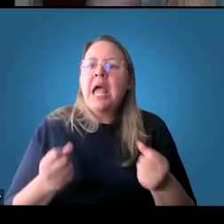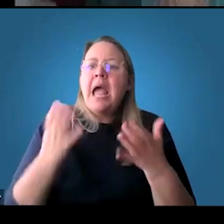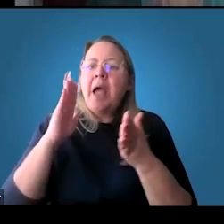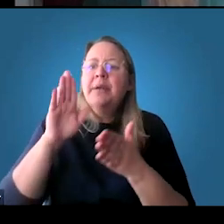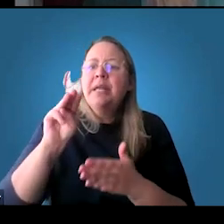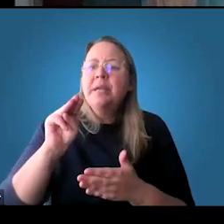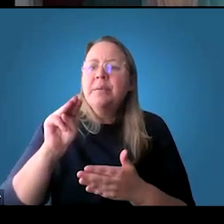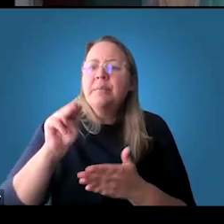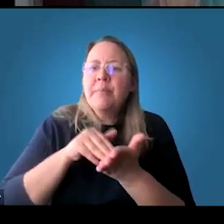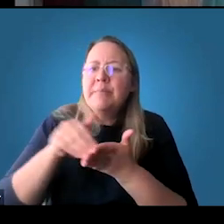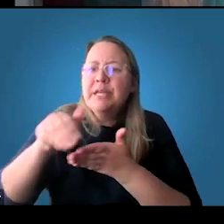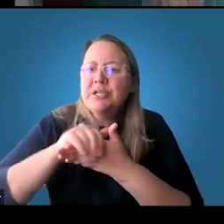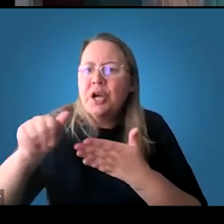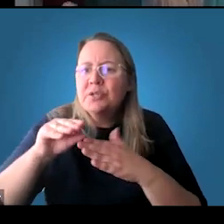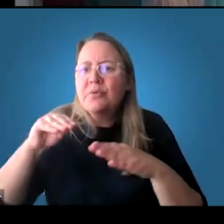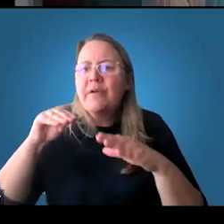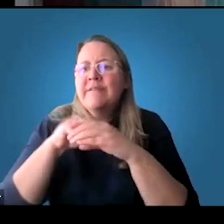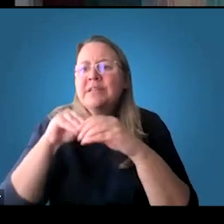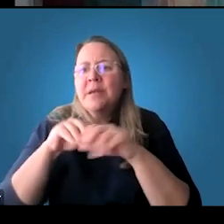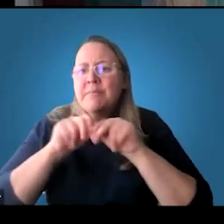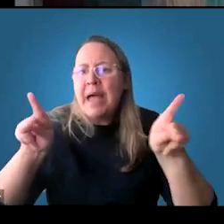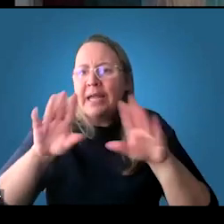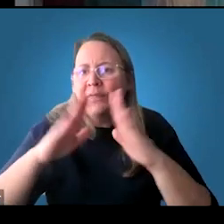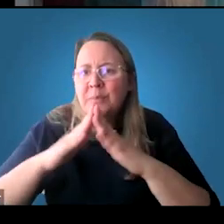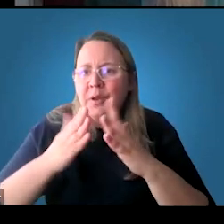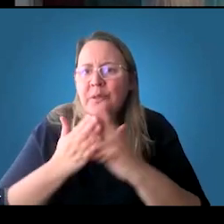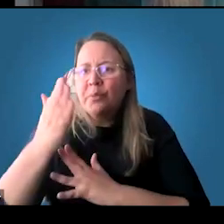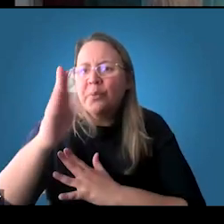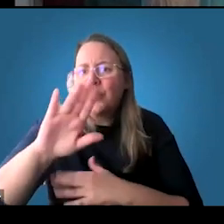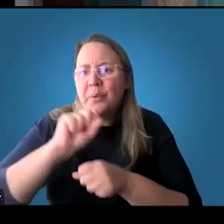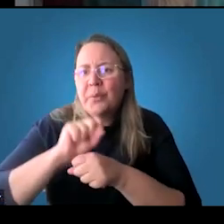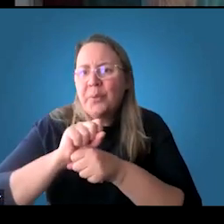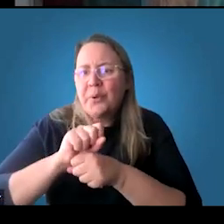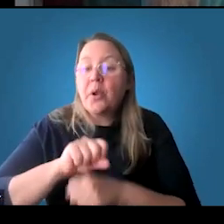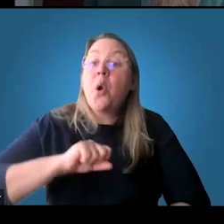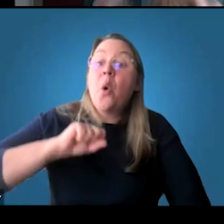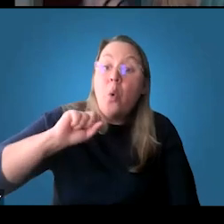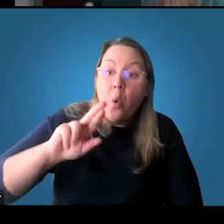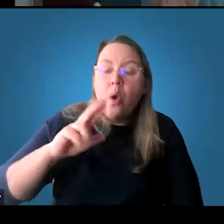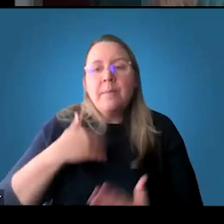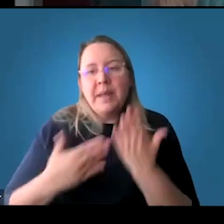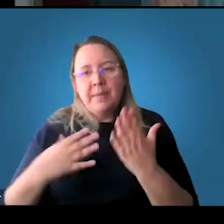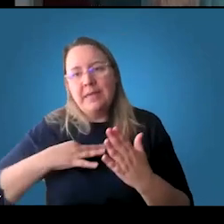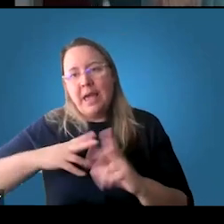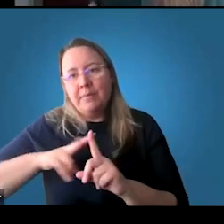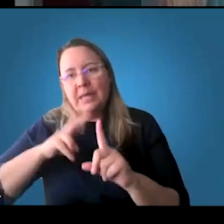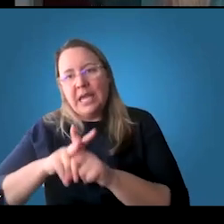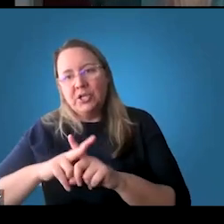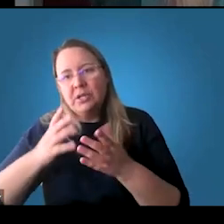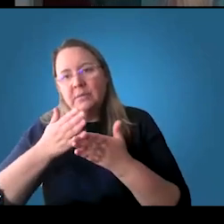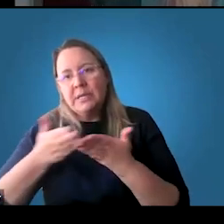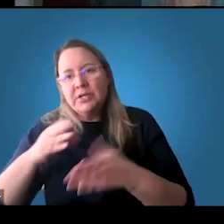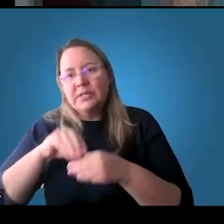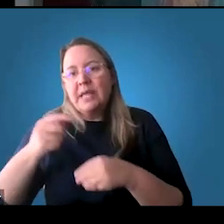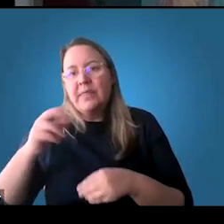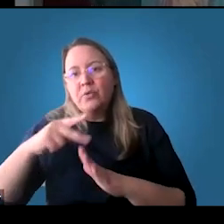dollars were reinvested back into community through their intermediary work, or that the application materials in the grant